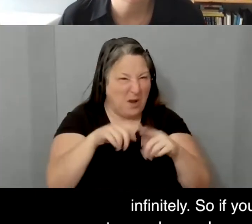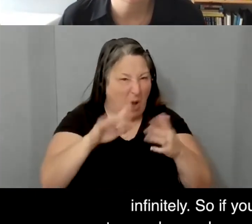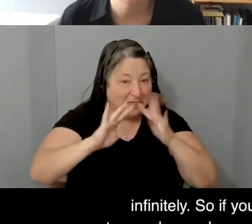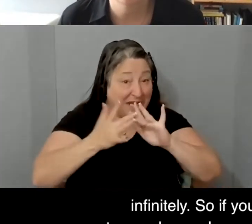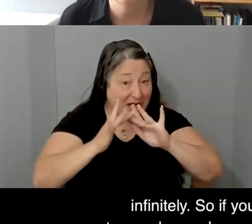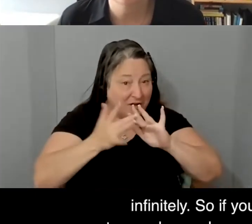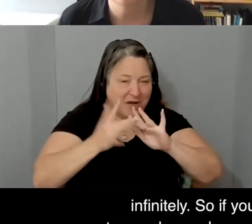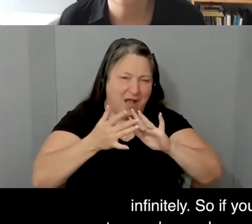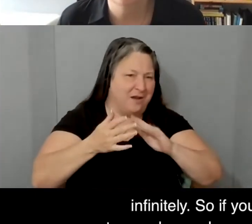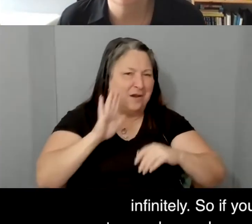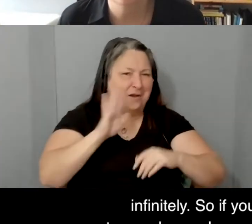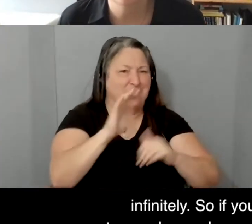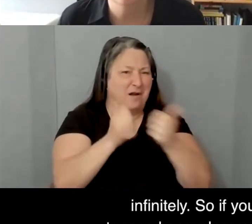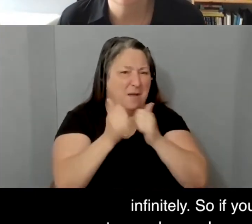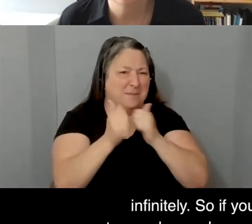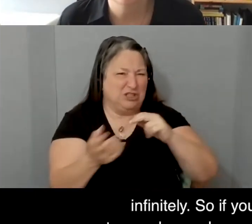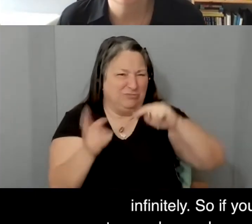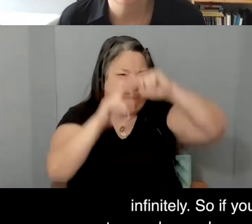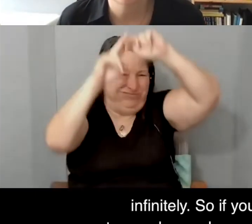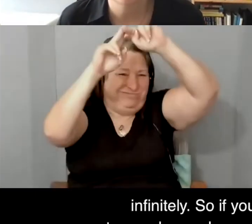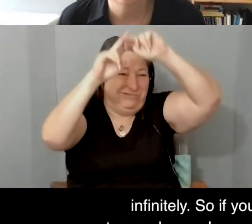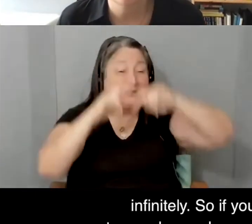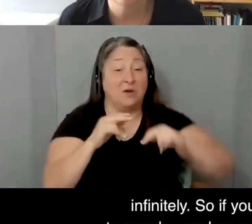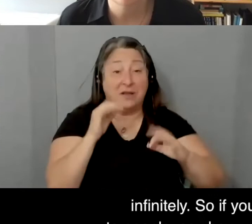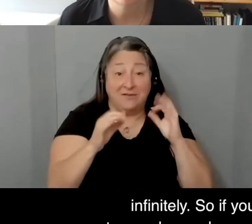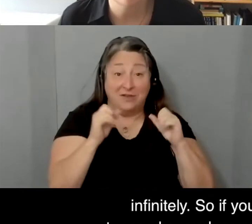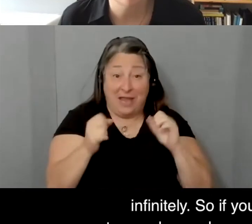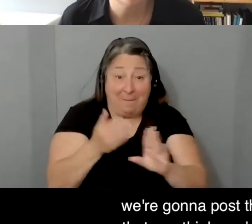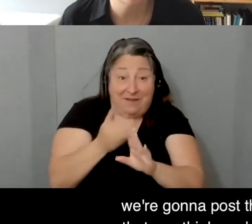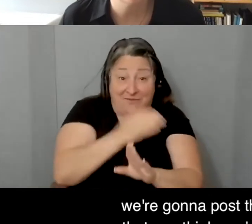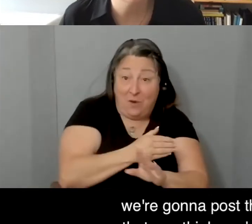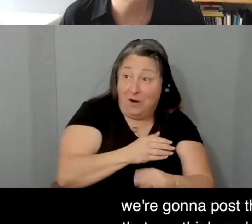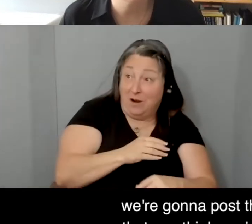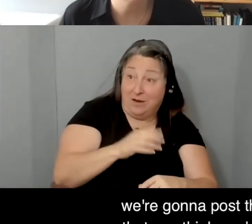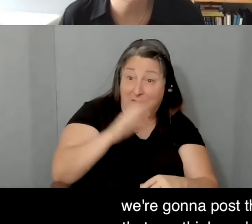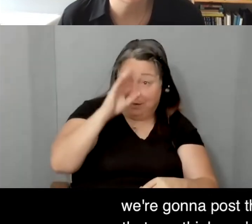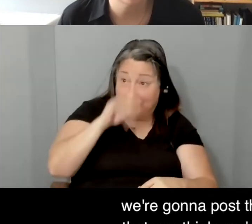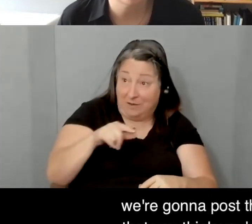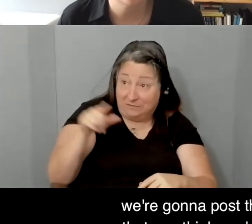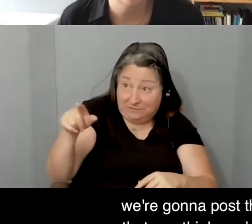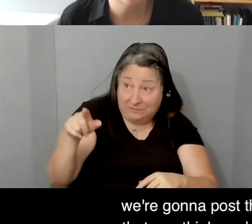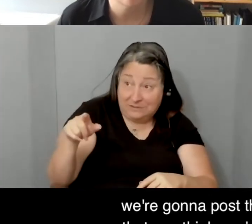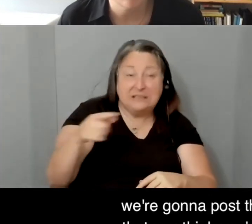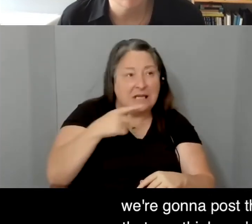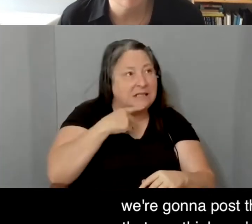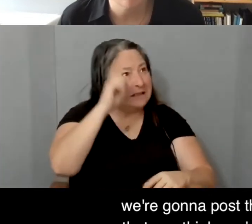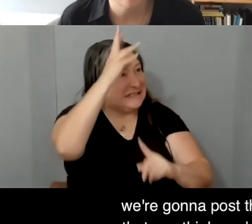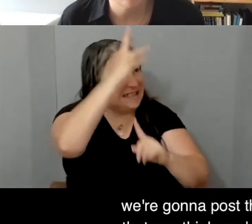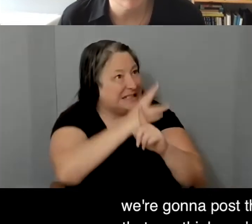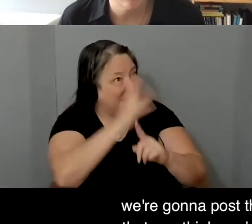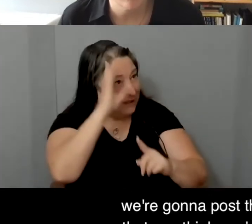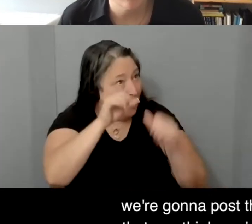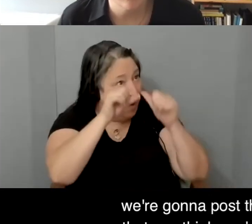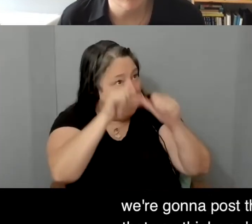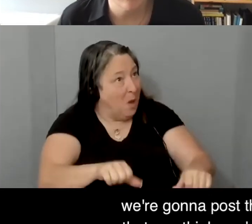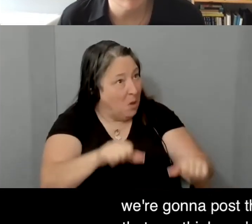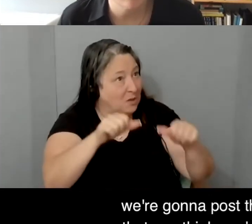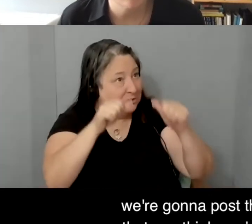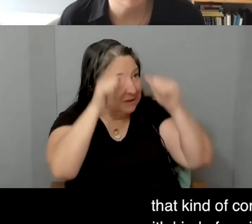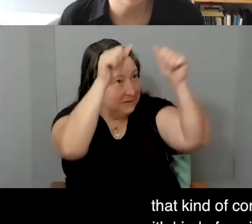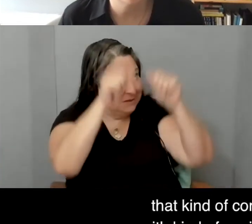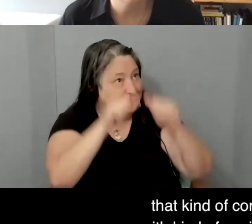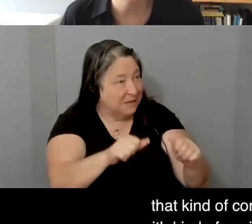can start doing that, talking to people, say, hey, in 6 months, we think we're going to post this position. Is this something that you think you'd be interested